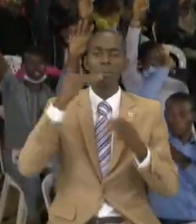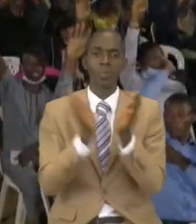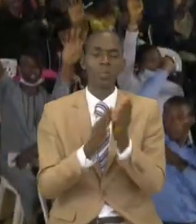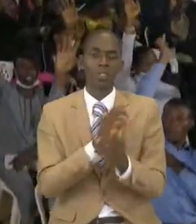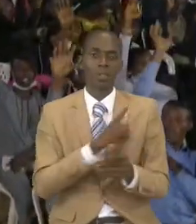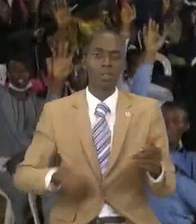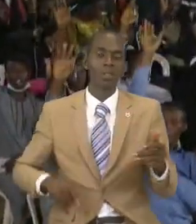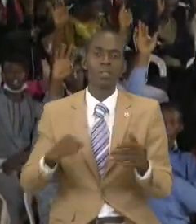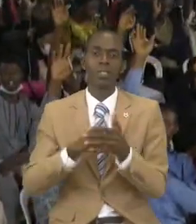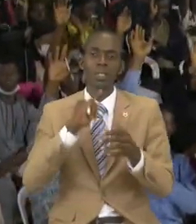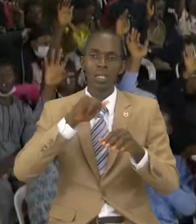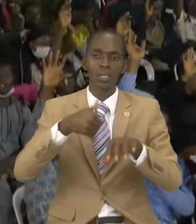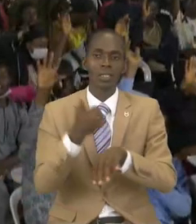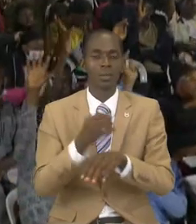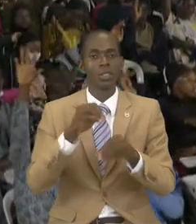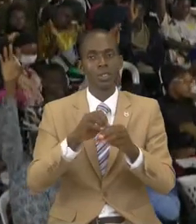in Jesus' name. Look at